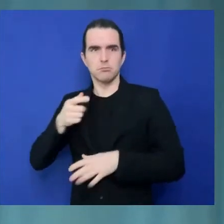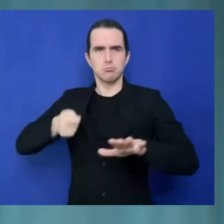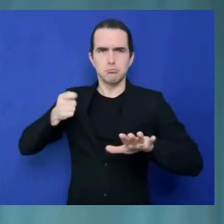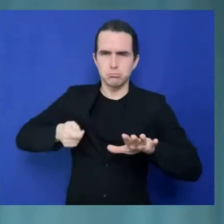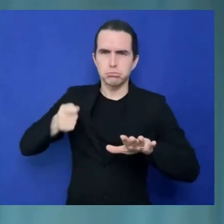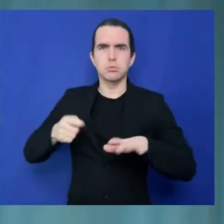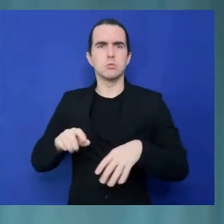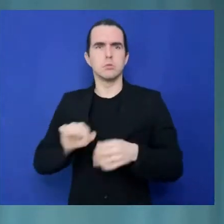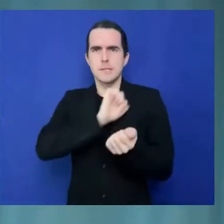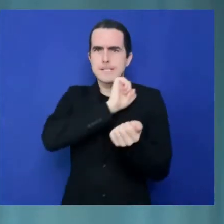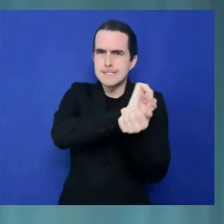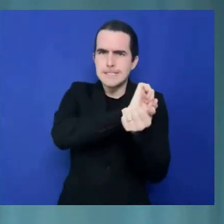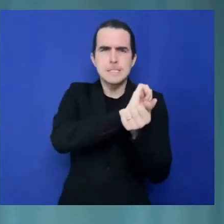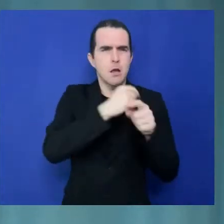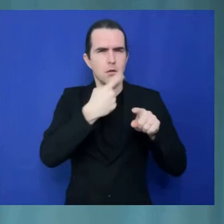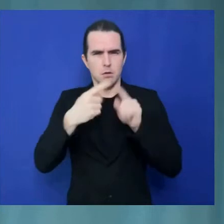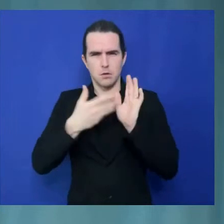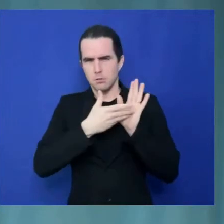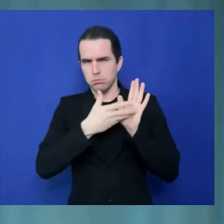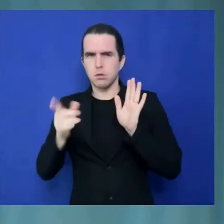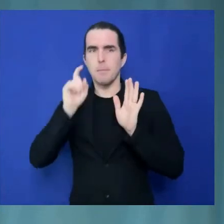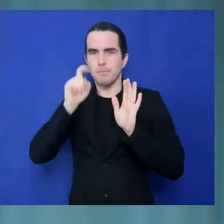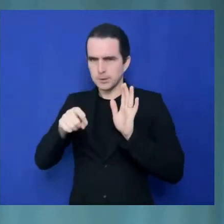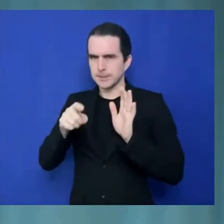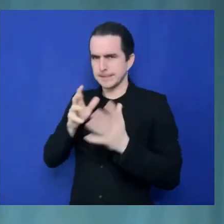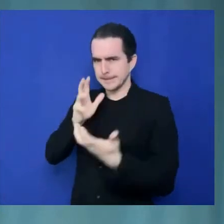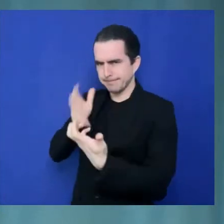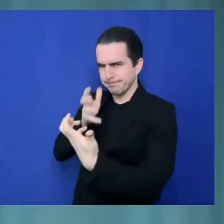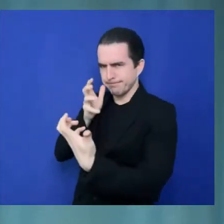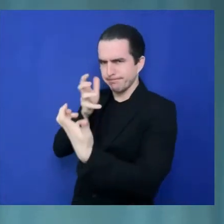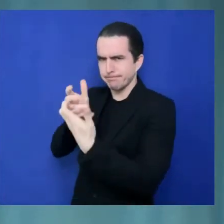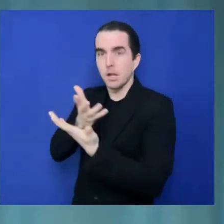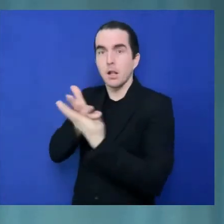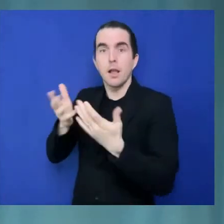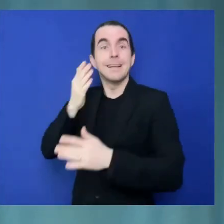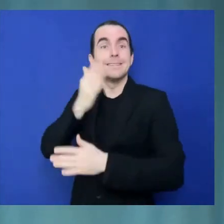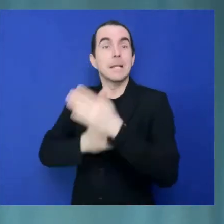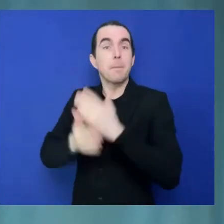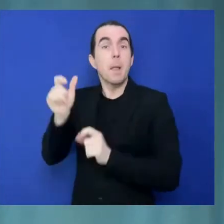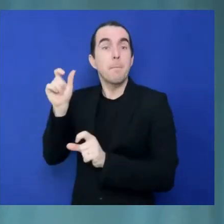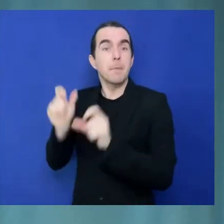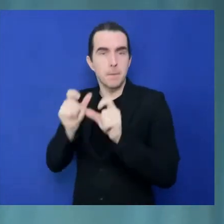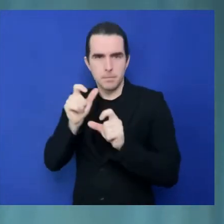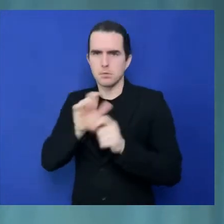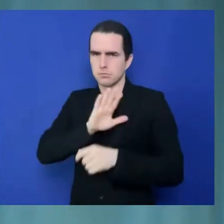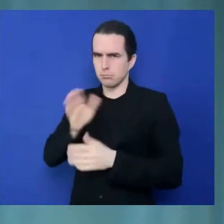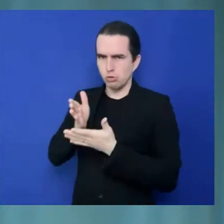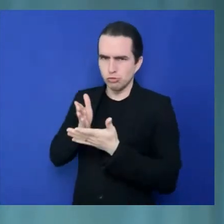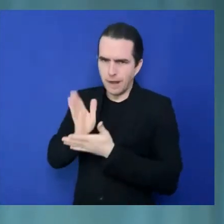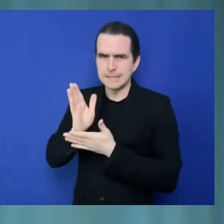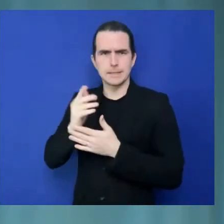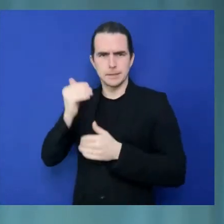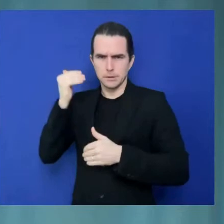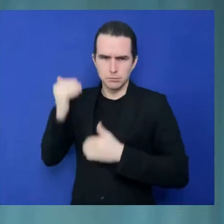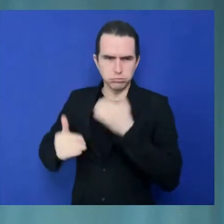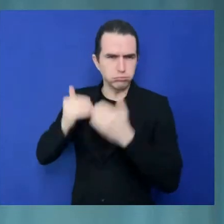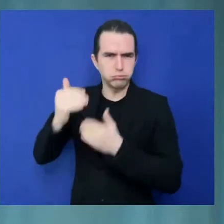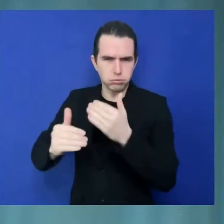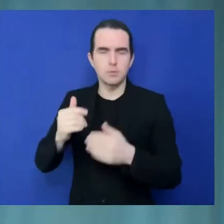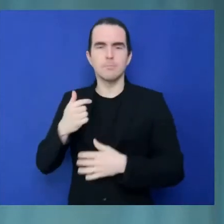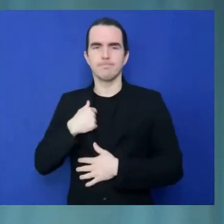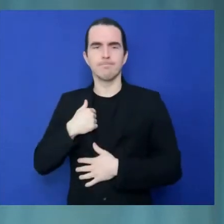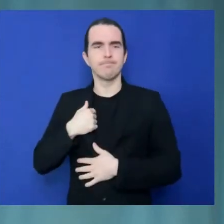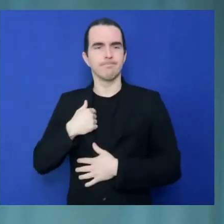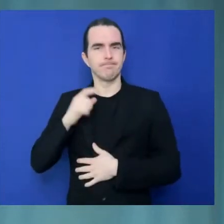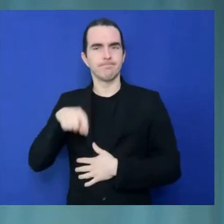measures, accessibility is rooted in attitudes and mindsets. The surest path to granting people with disabilities access to all